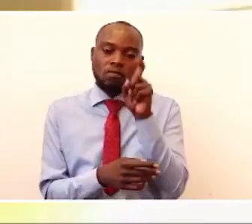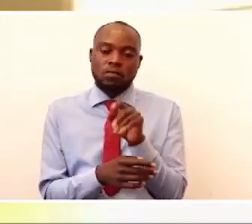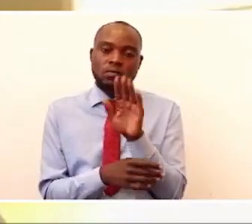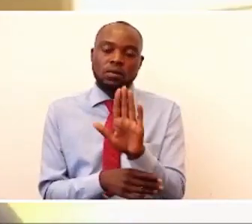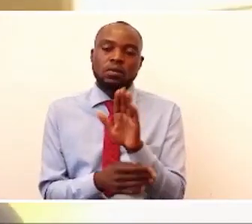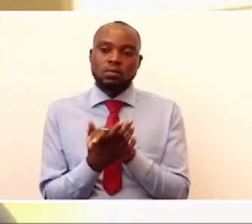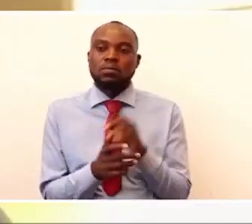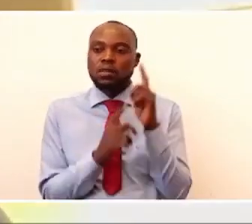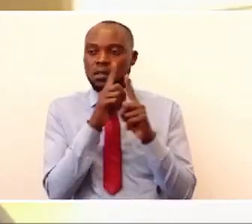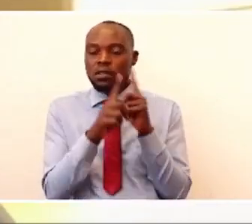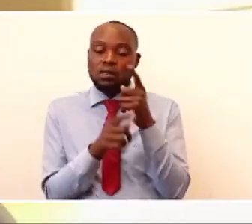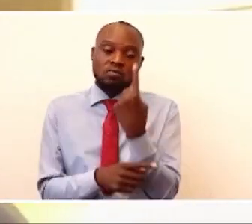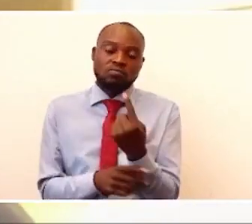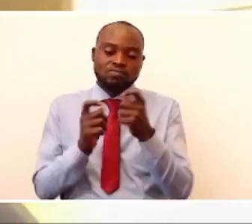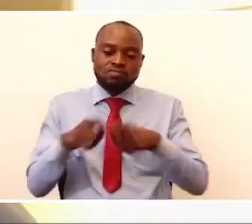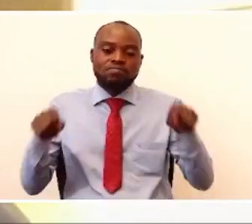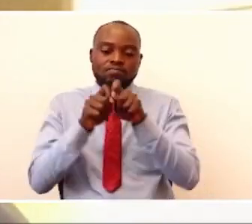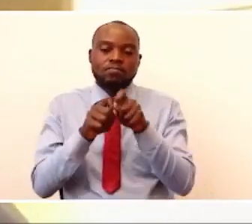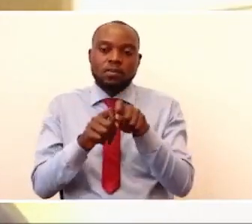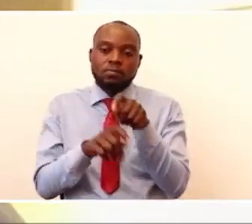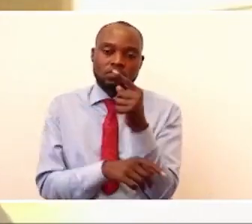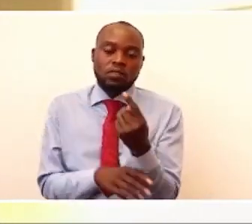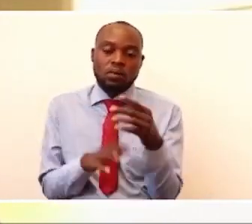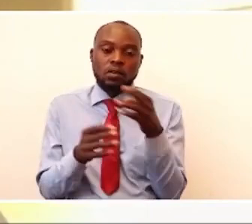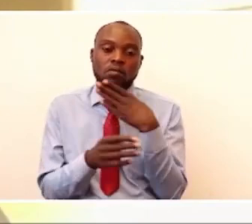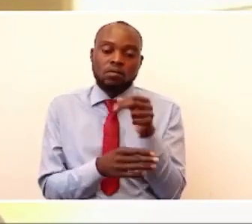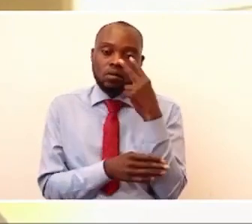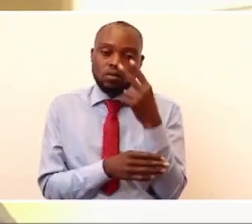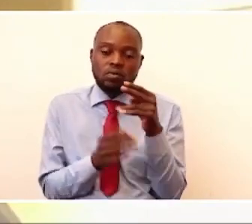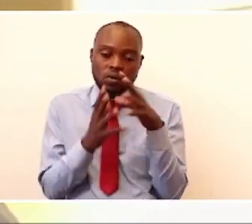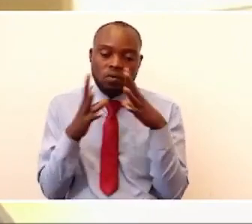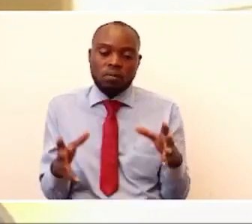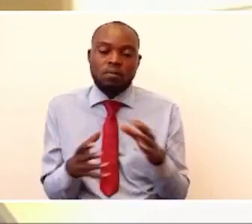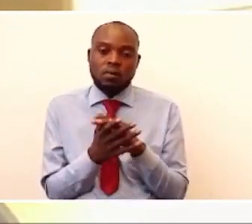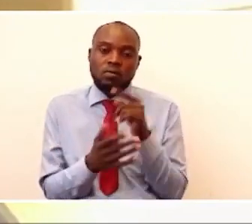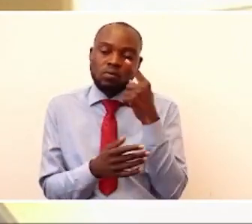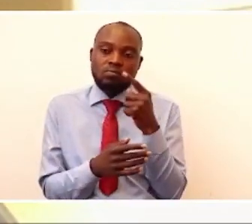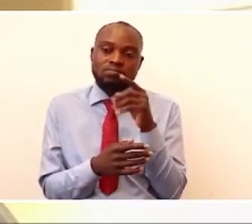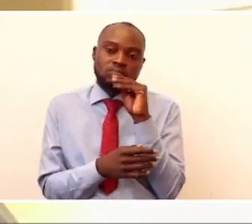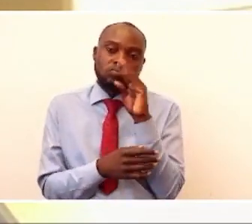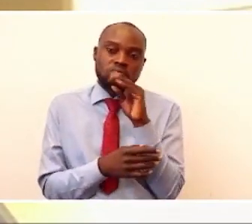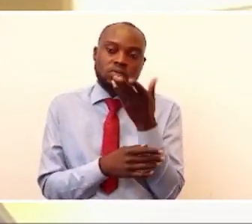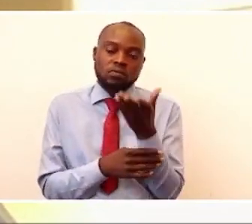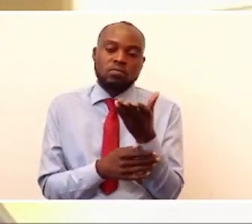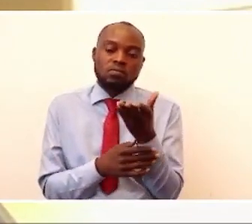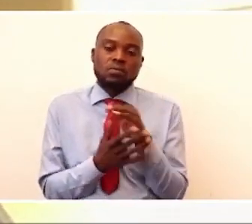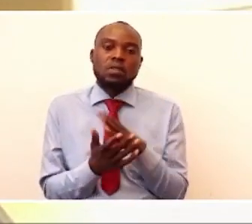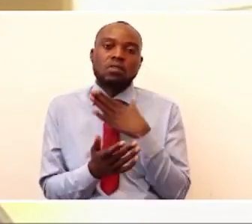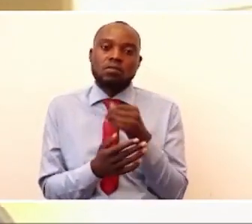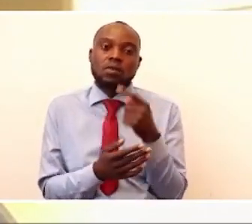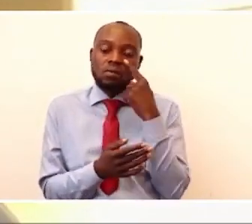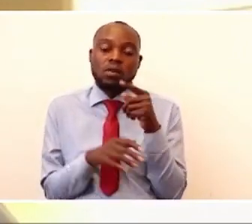I think one important aspect to highlight, which I'm sure some of the speakers wanted to get into, but they just didn't have time, is